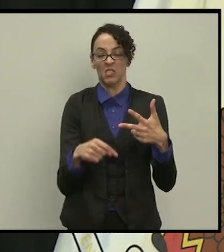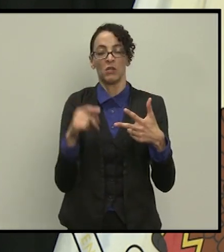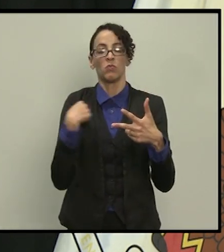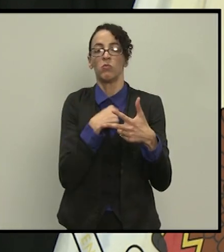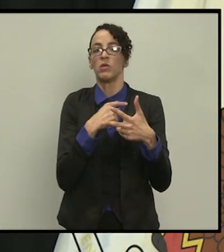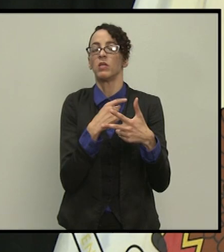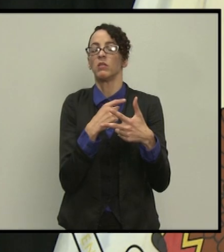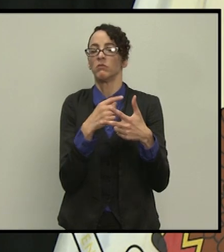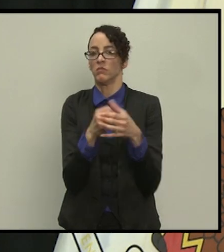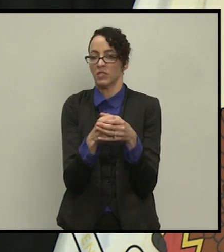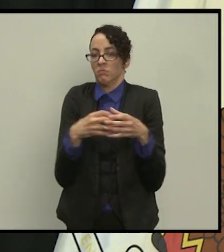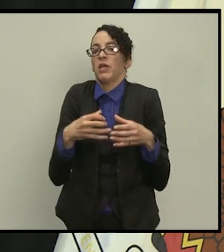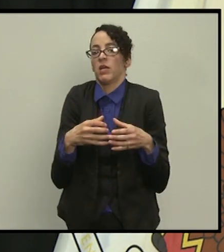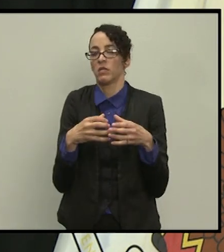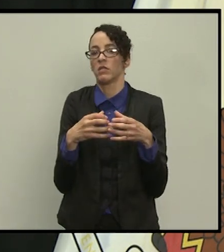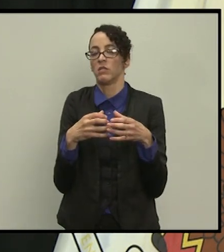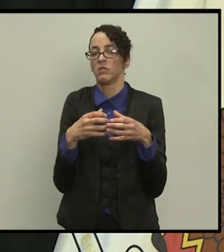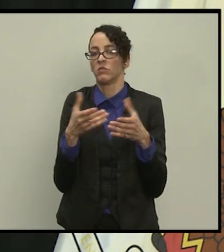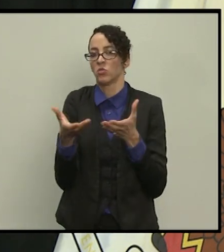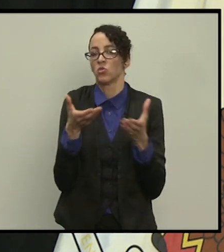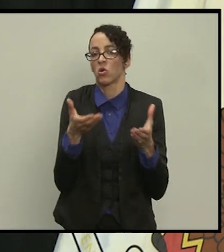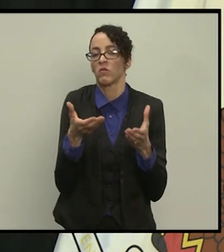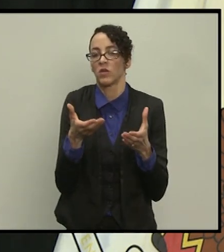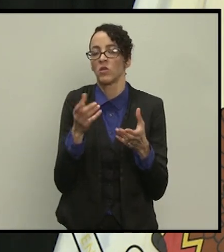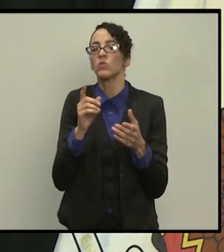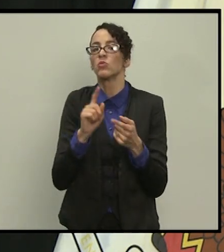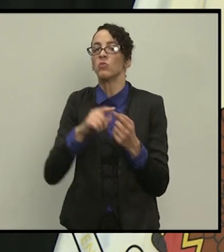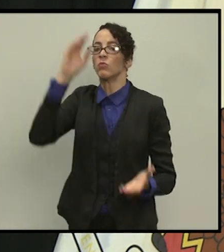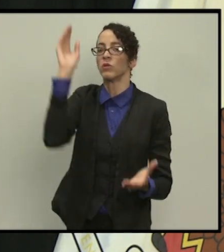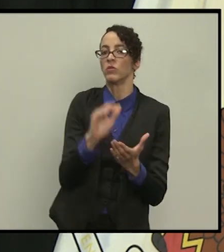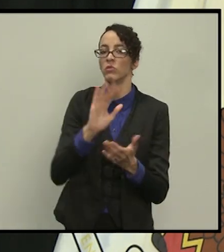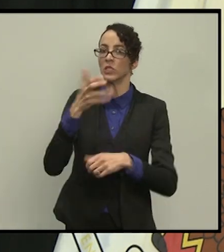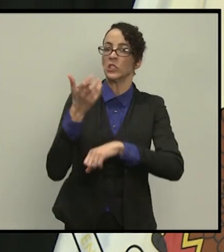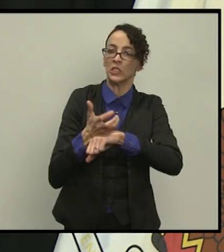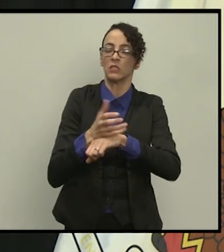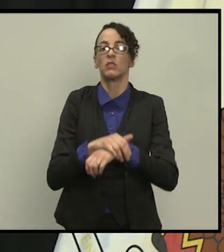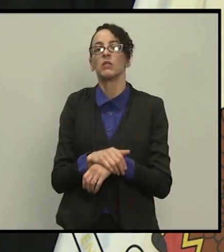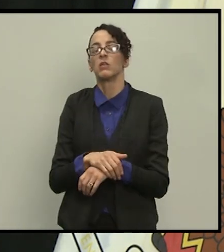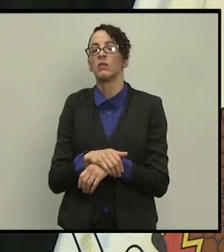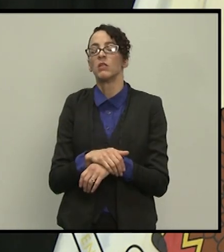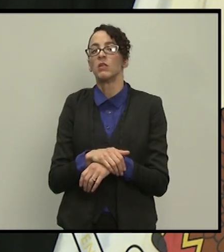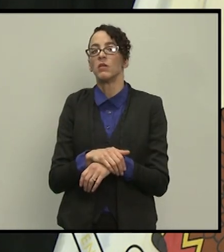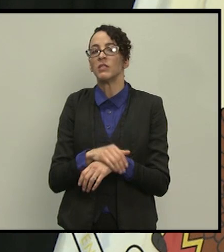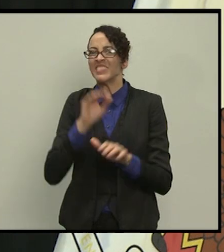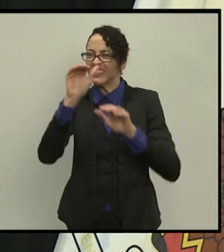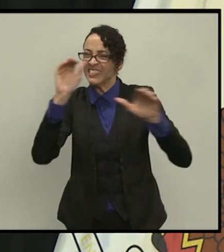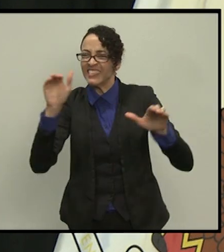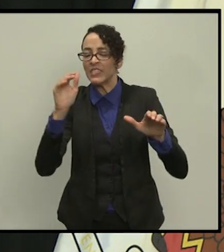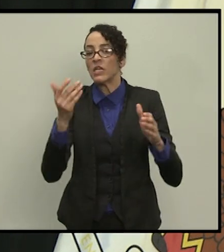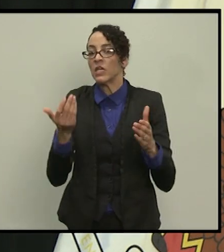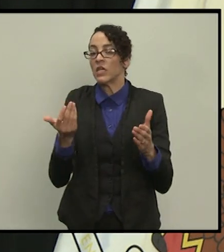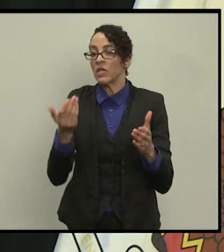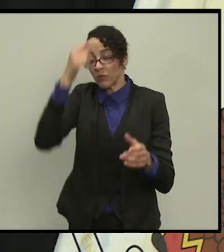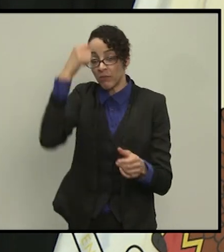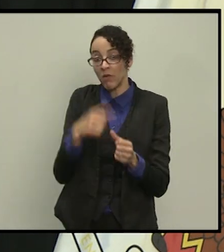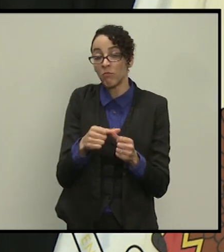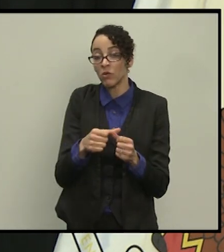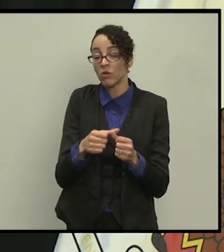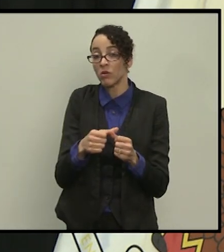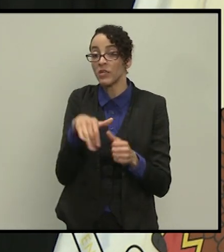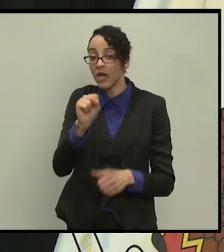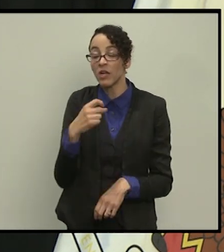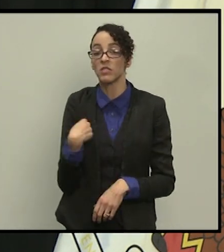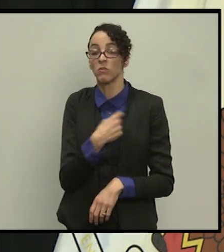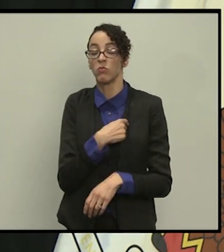This, however, is a reminder that even though we're starting to bring service back, please do not ride muni unless